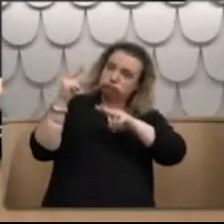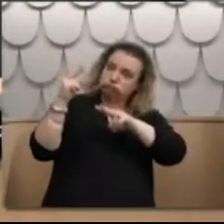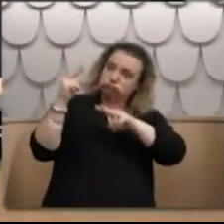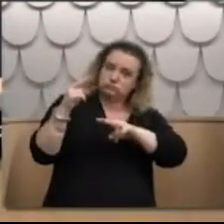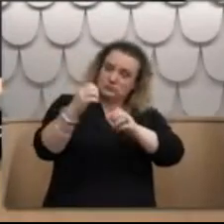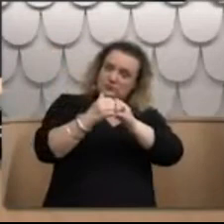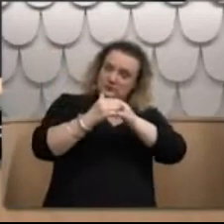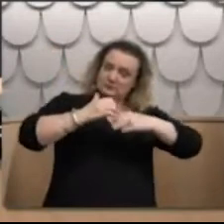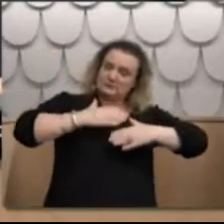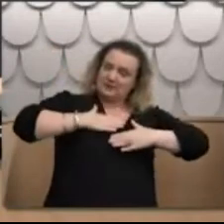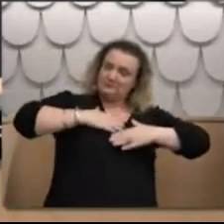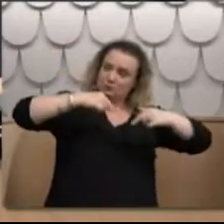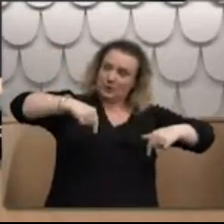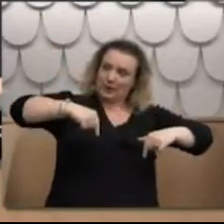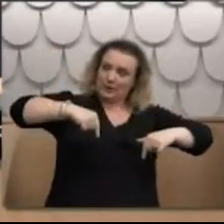us safe today.